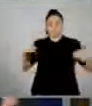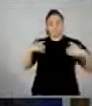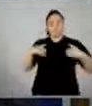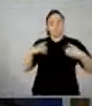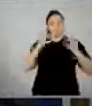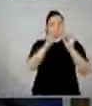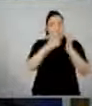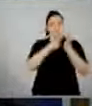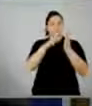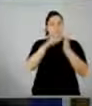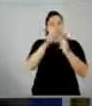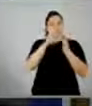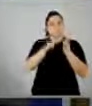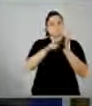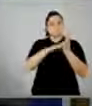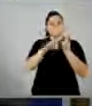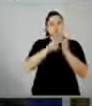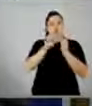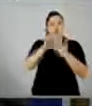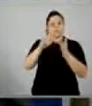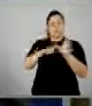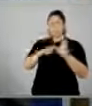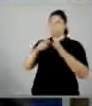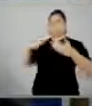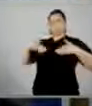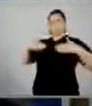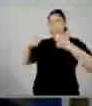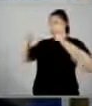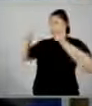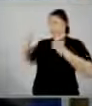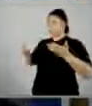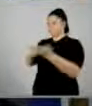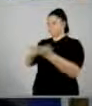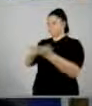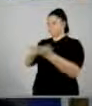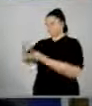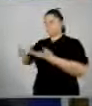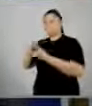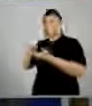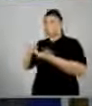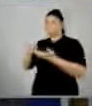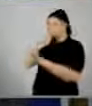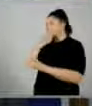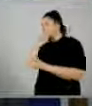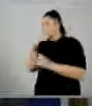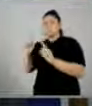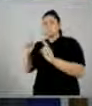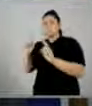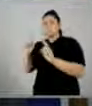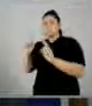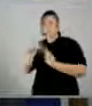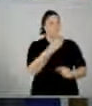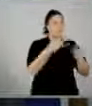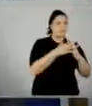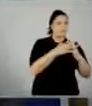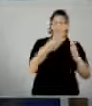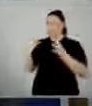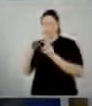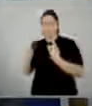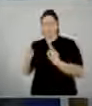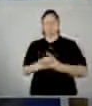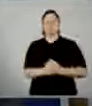the others met to discuss that today. Now, what we said at TGA is you could give the second AstraZeneca jab anywhere